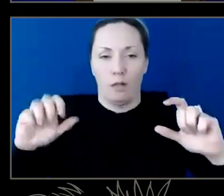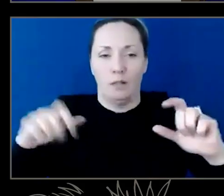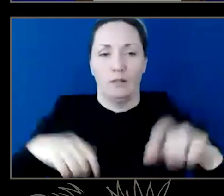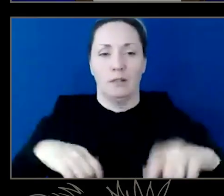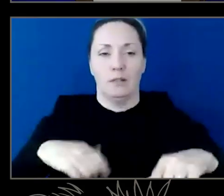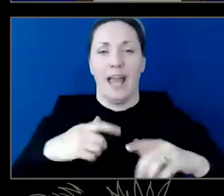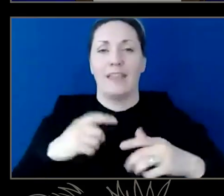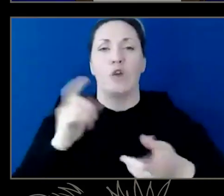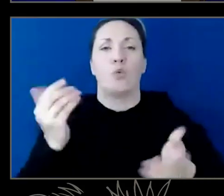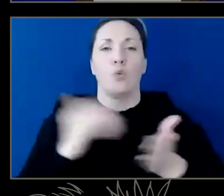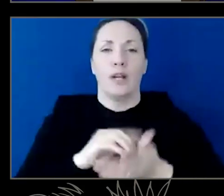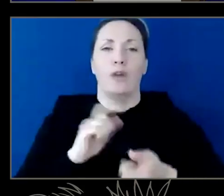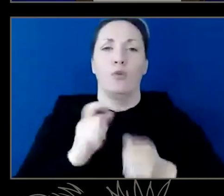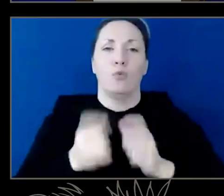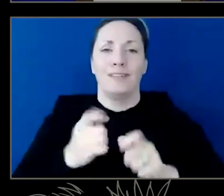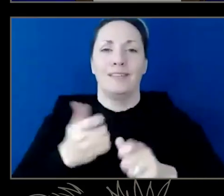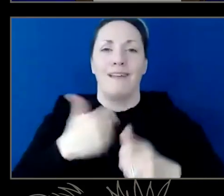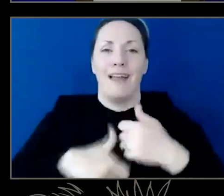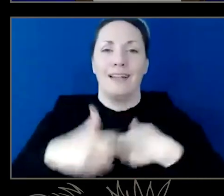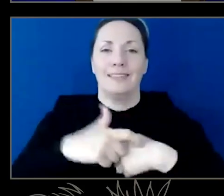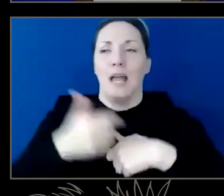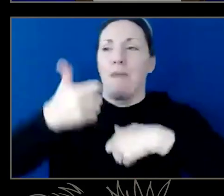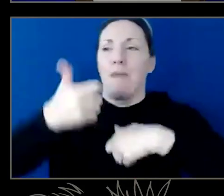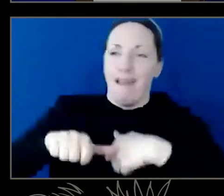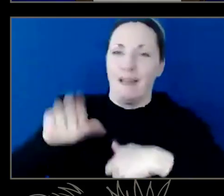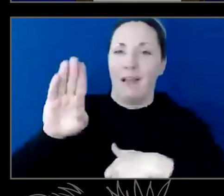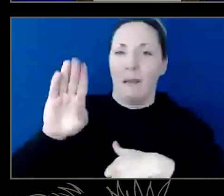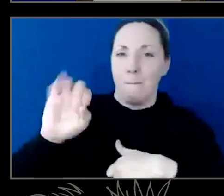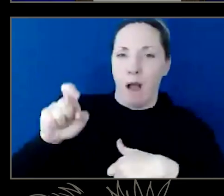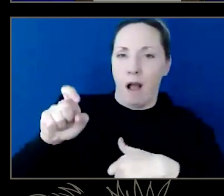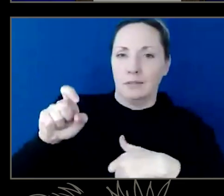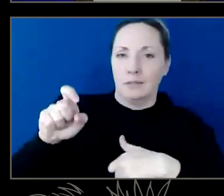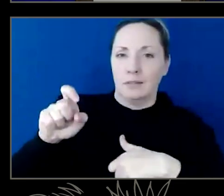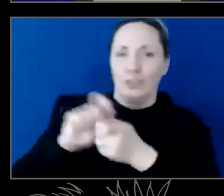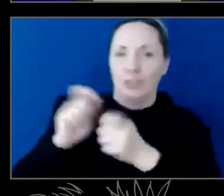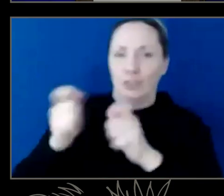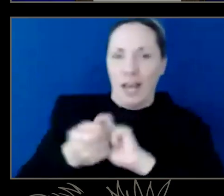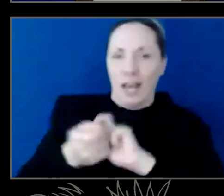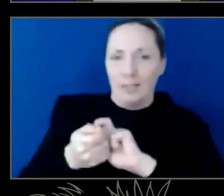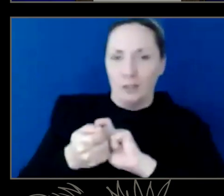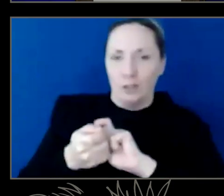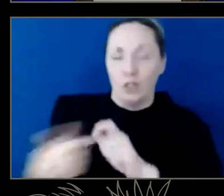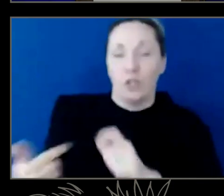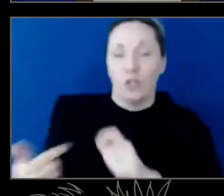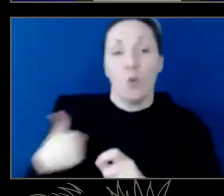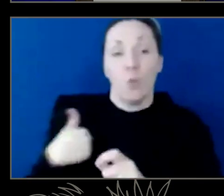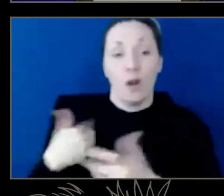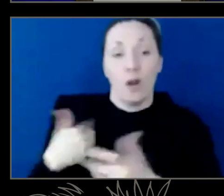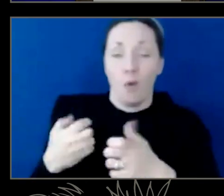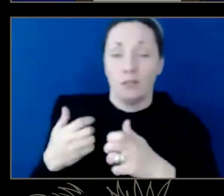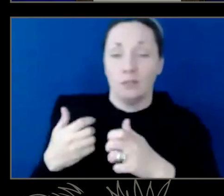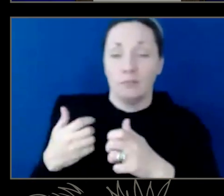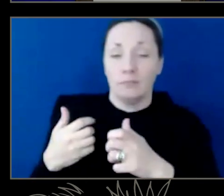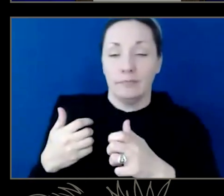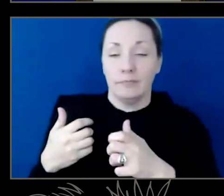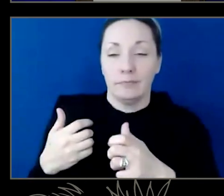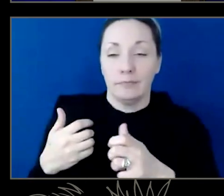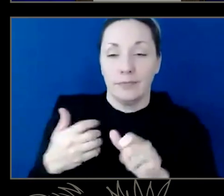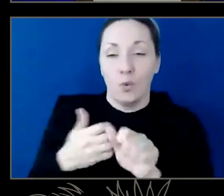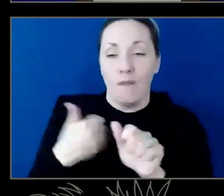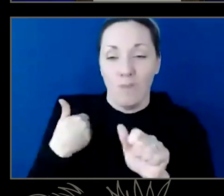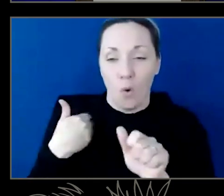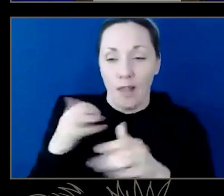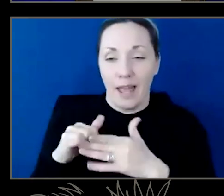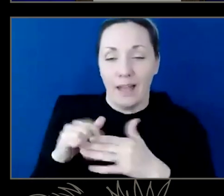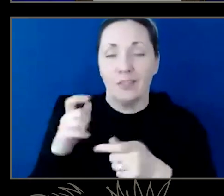time any box change. So what I like to do to prevent that is instead of like just querying the